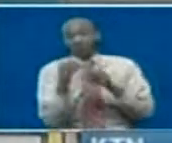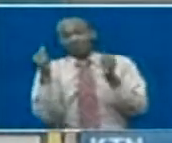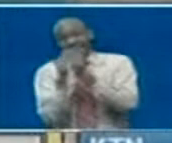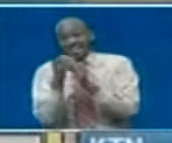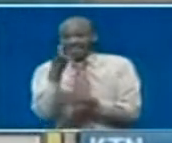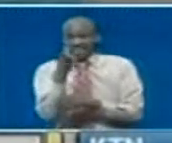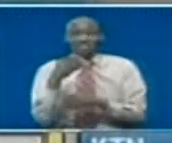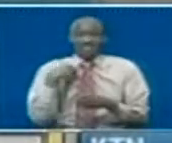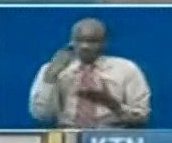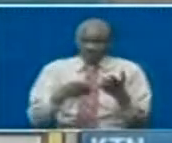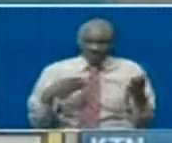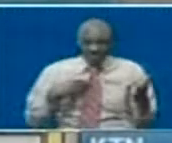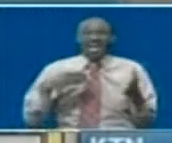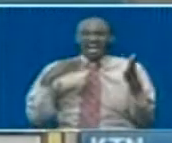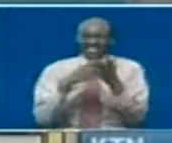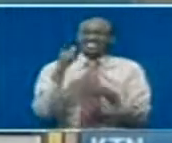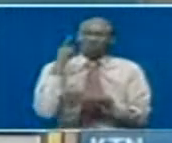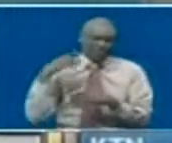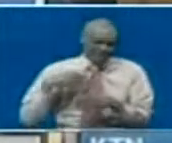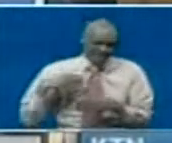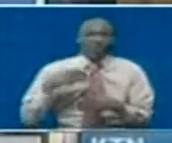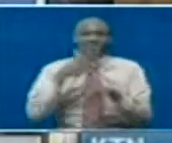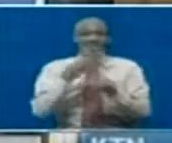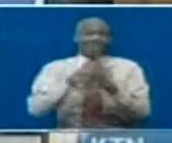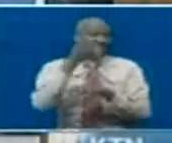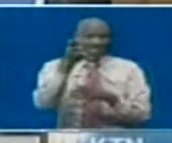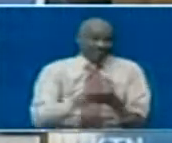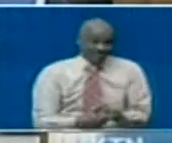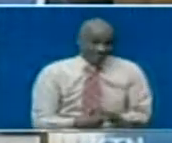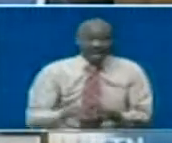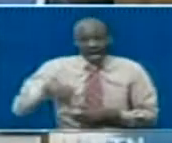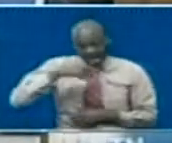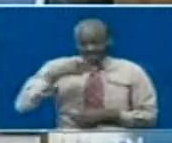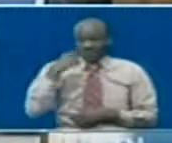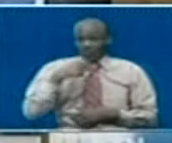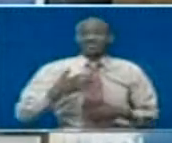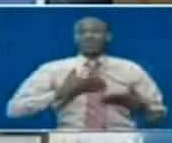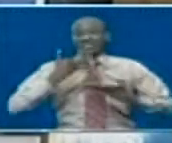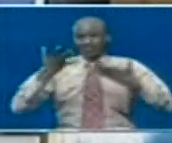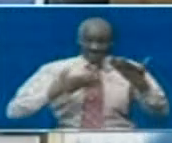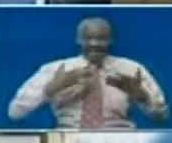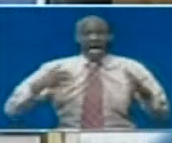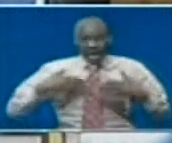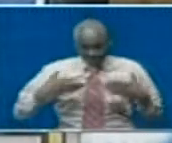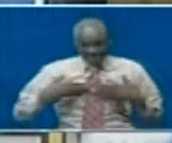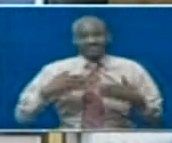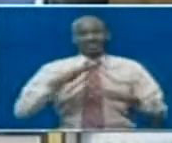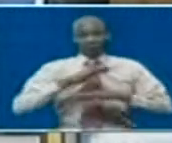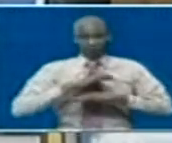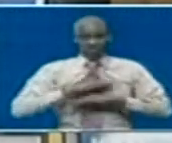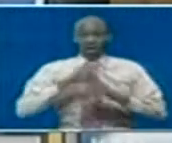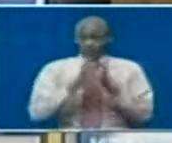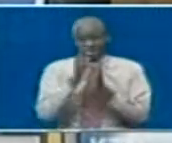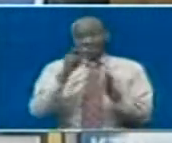market are supplied by illegal refillers. We as PIA would like to express our happiness and gratification with